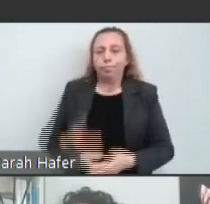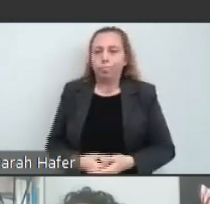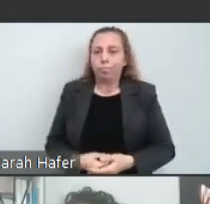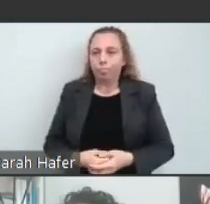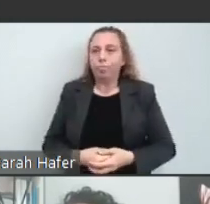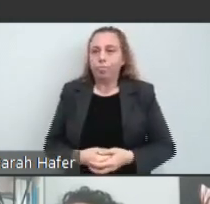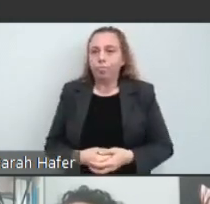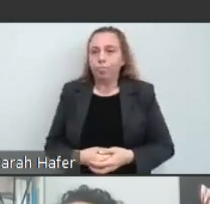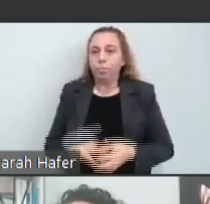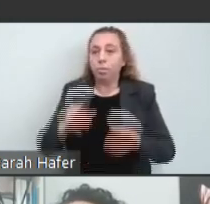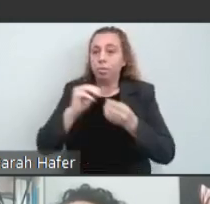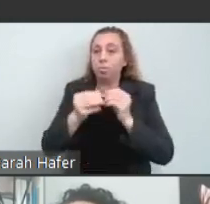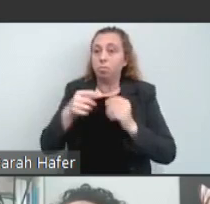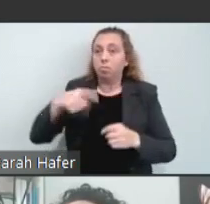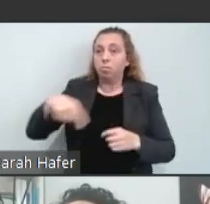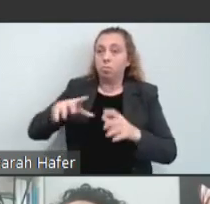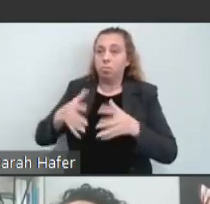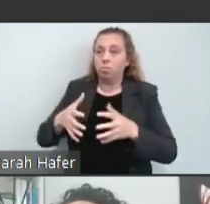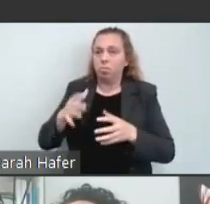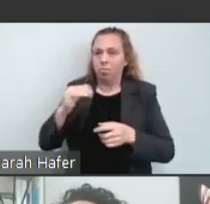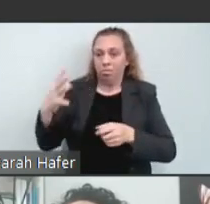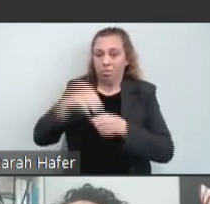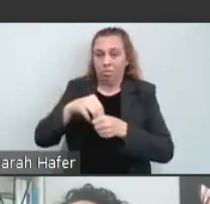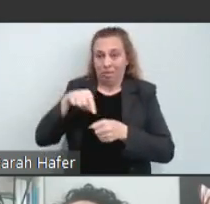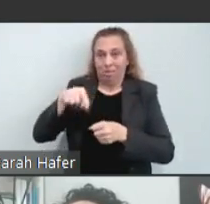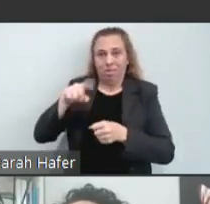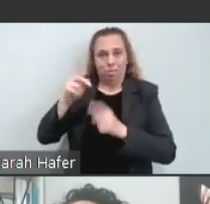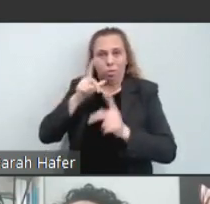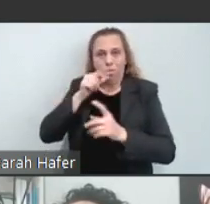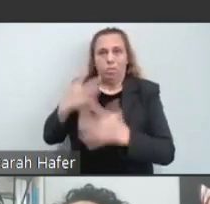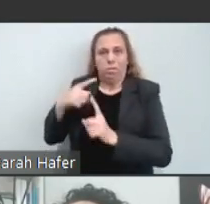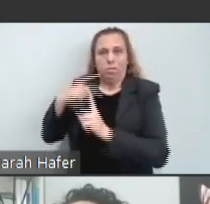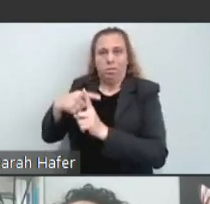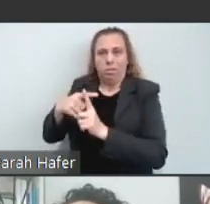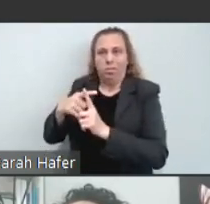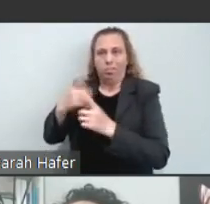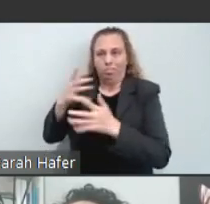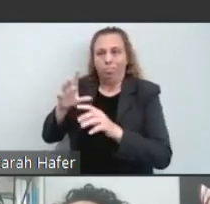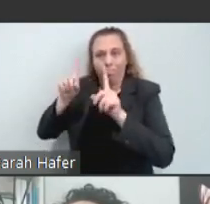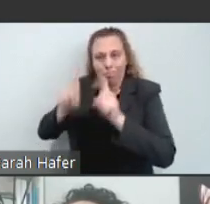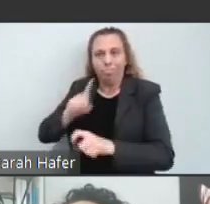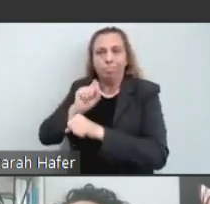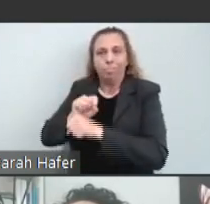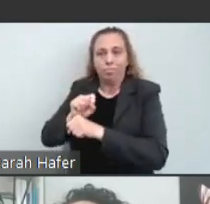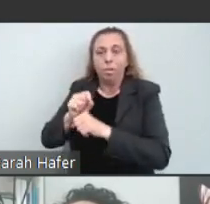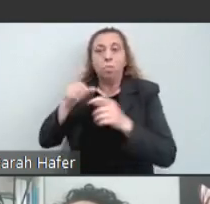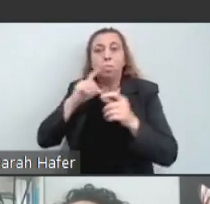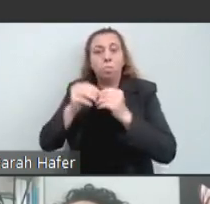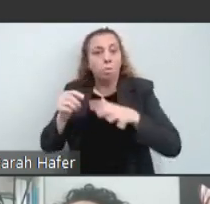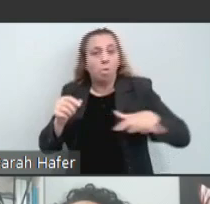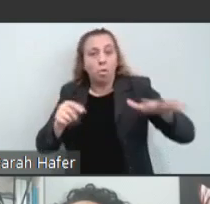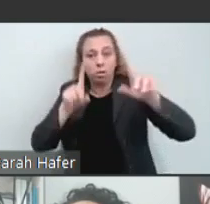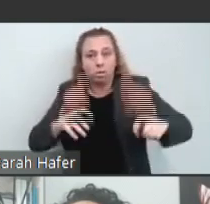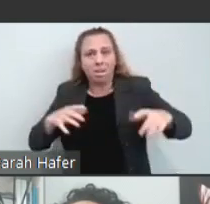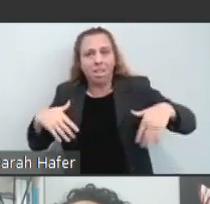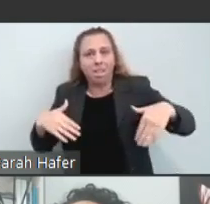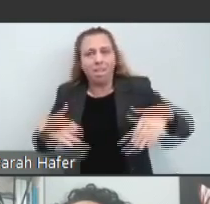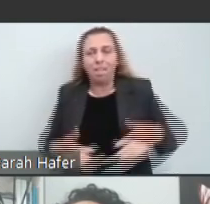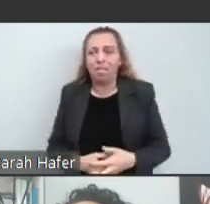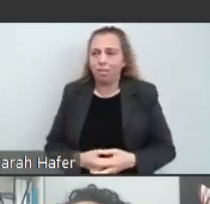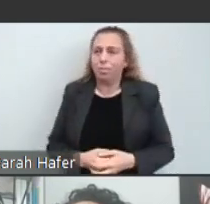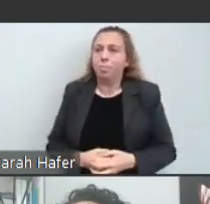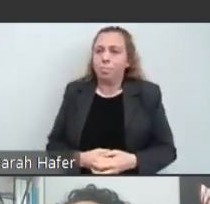not necessarily all of those who have contracted the virus. My sympathies go out to the families of those who have become ill and